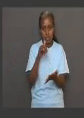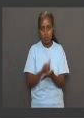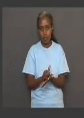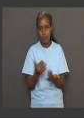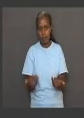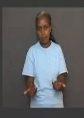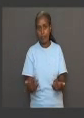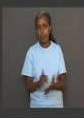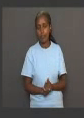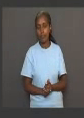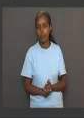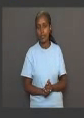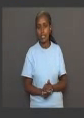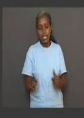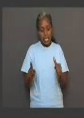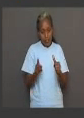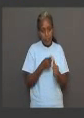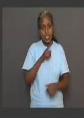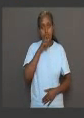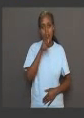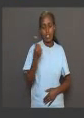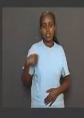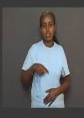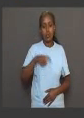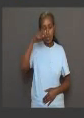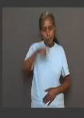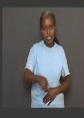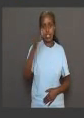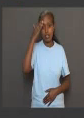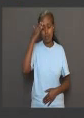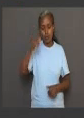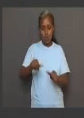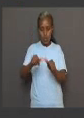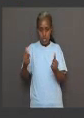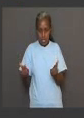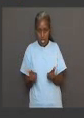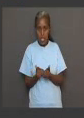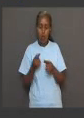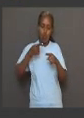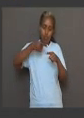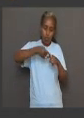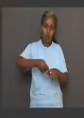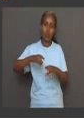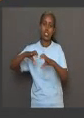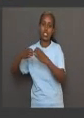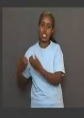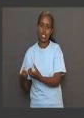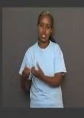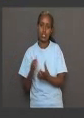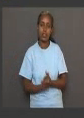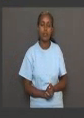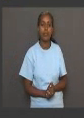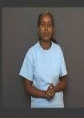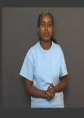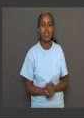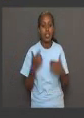The first fact we must know is the area of the cross-section. Lucky